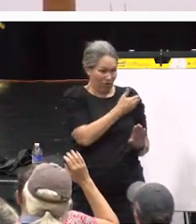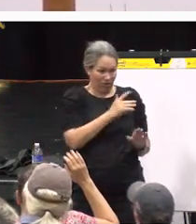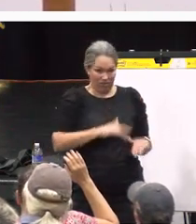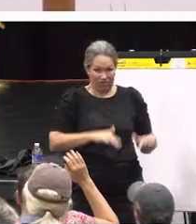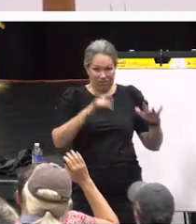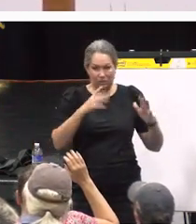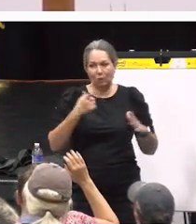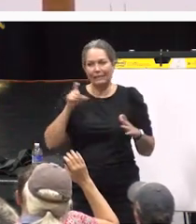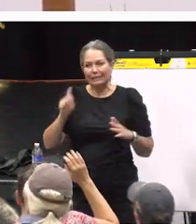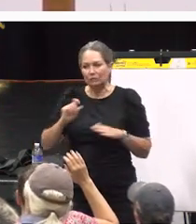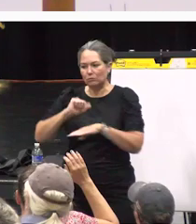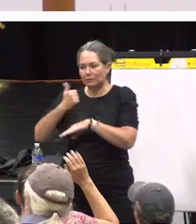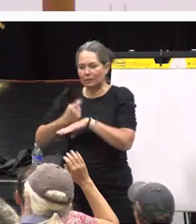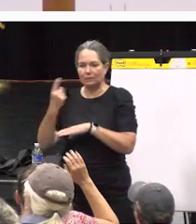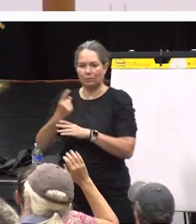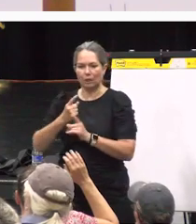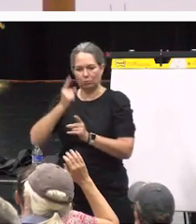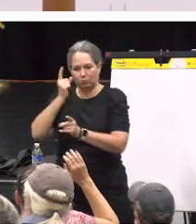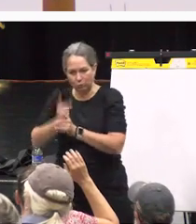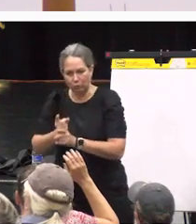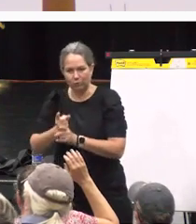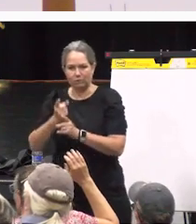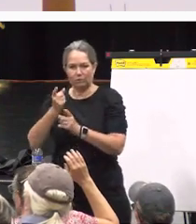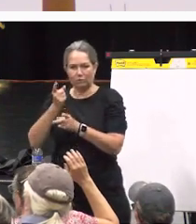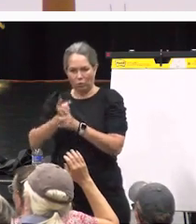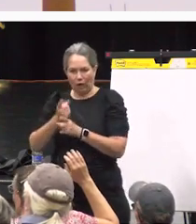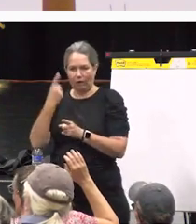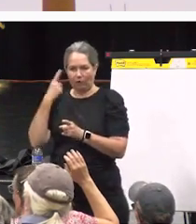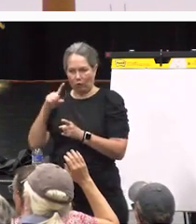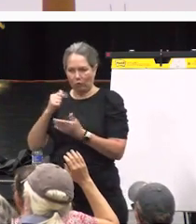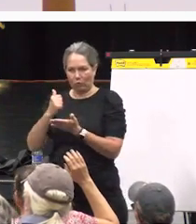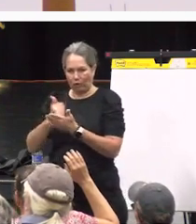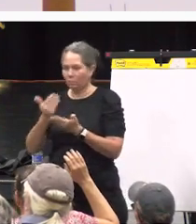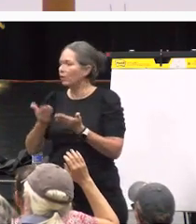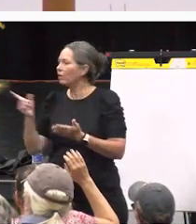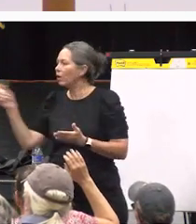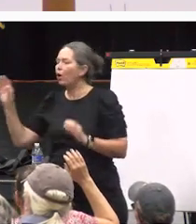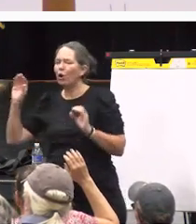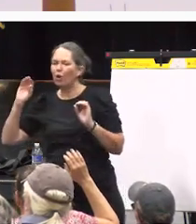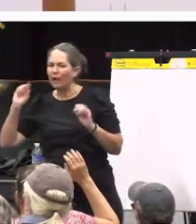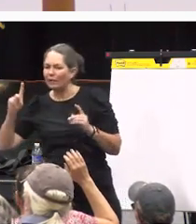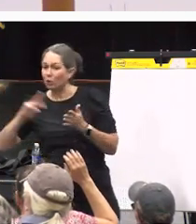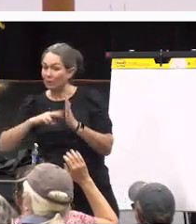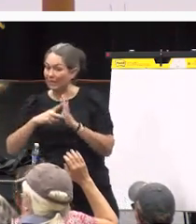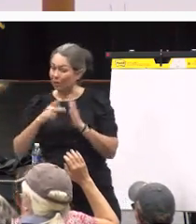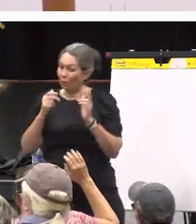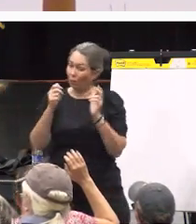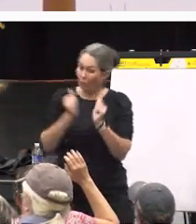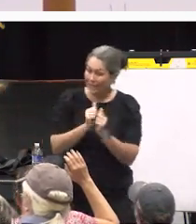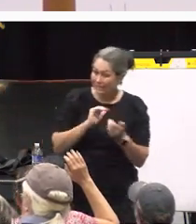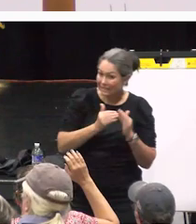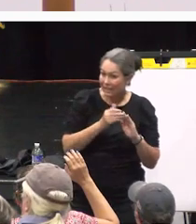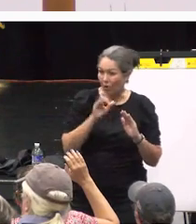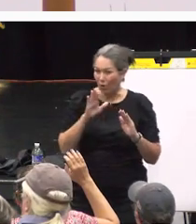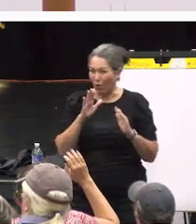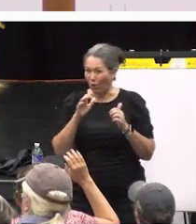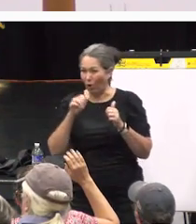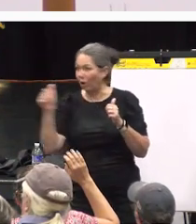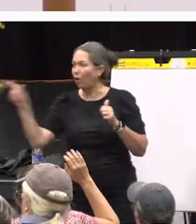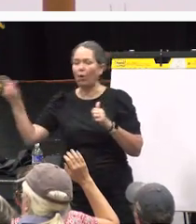that's actually going to be appropriate for the conditions we will be facing. So, Dan, would this work with the city, or would it be above the city